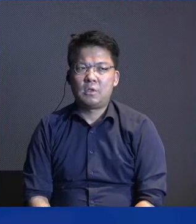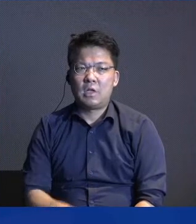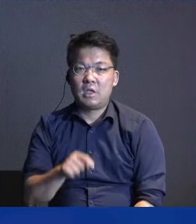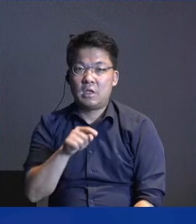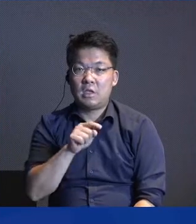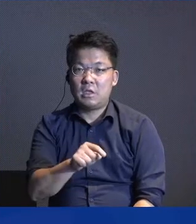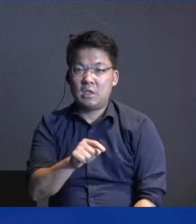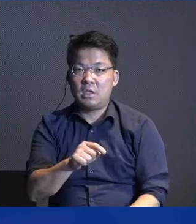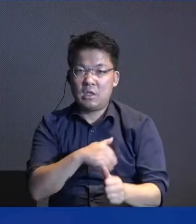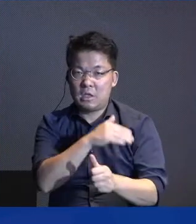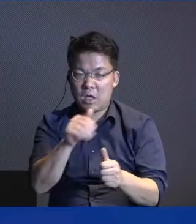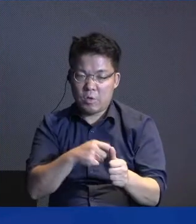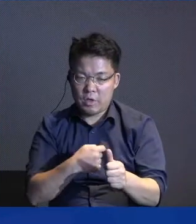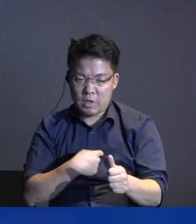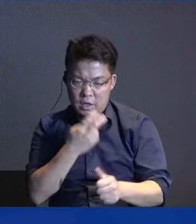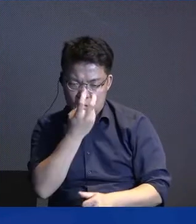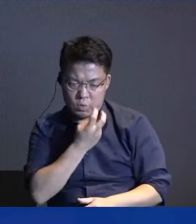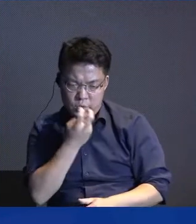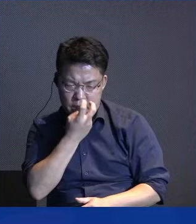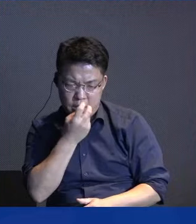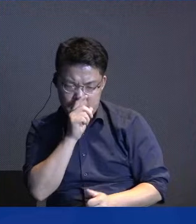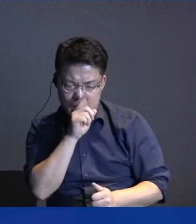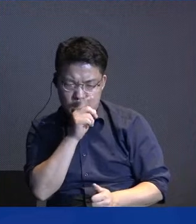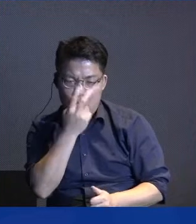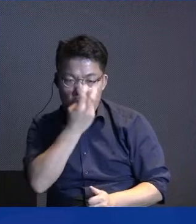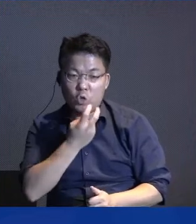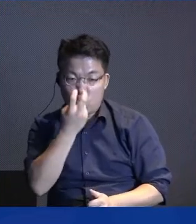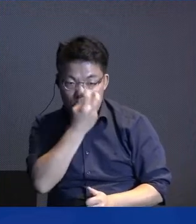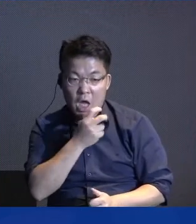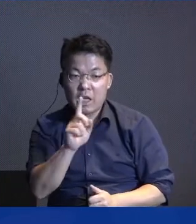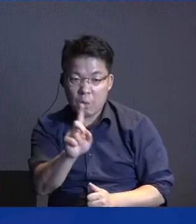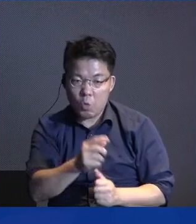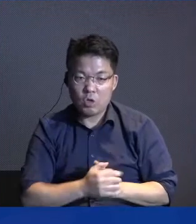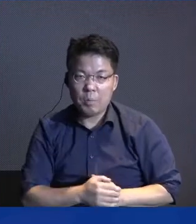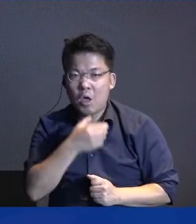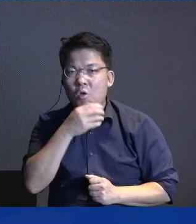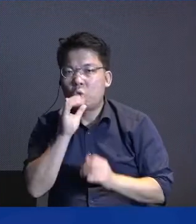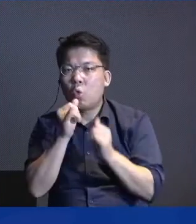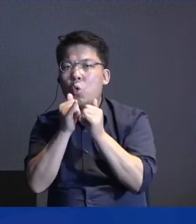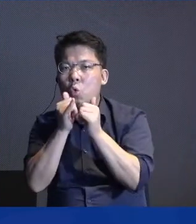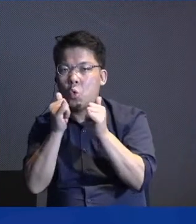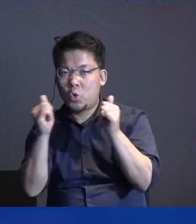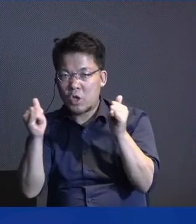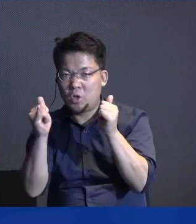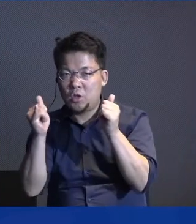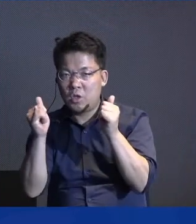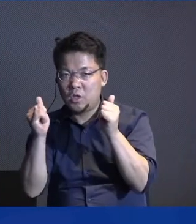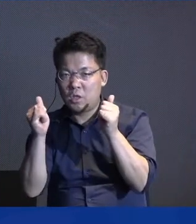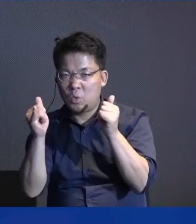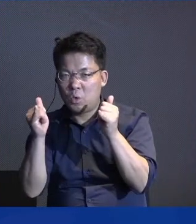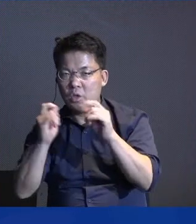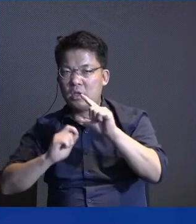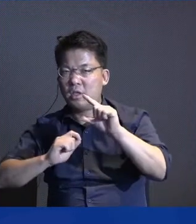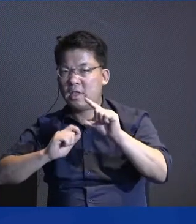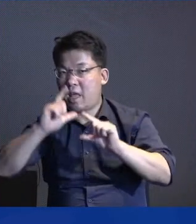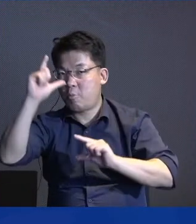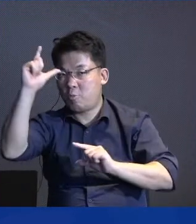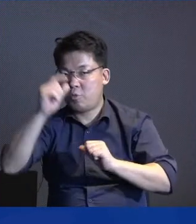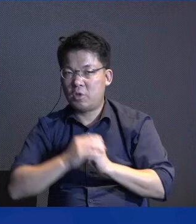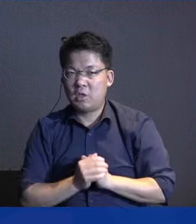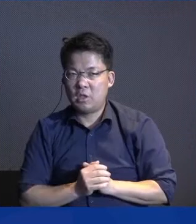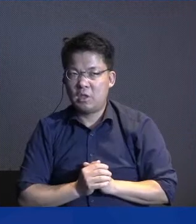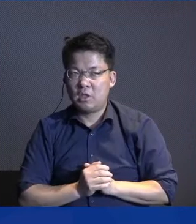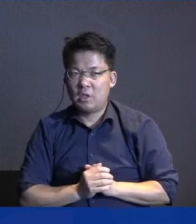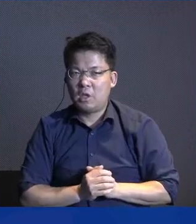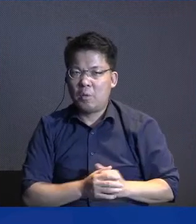in institutions, including news media, the police, their national government, and European Union and